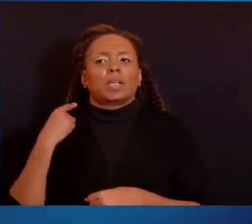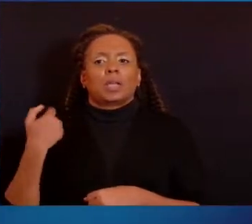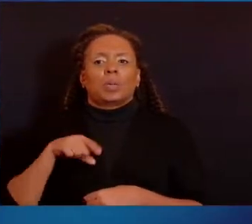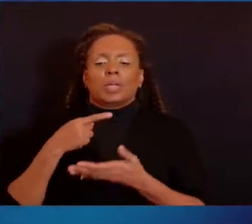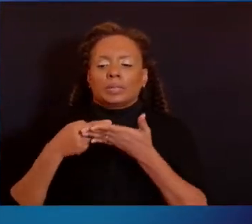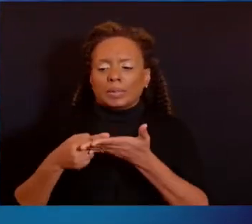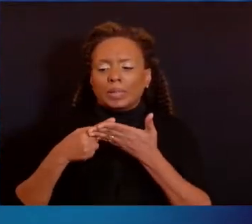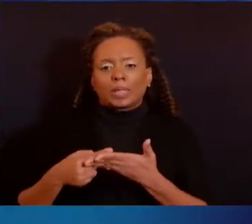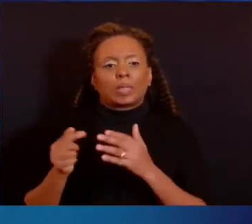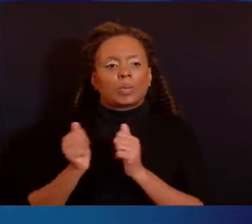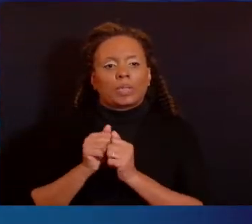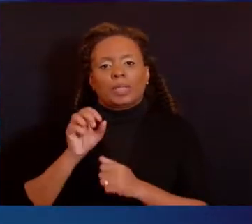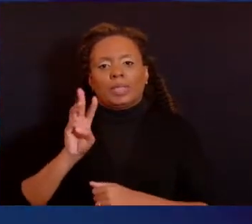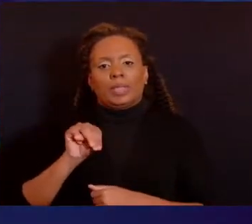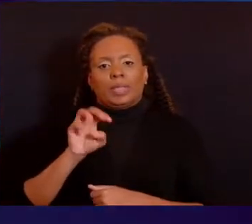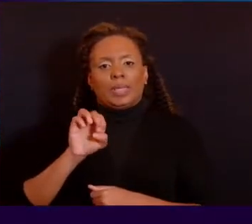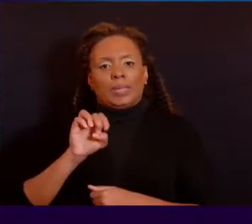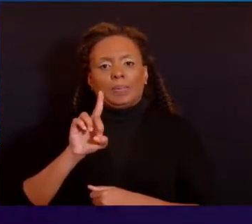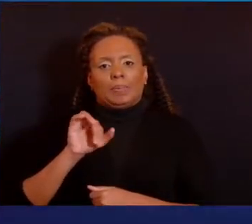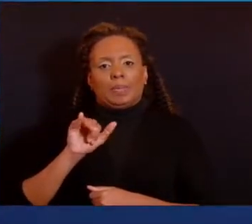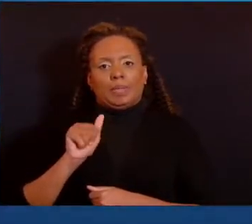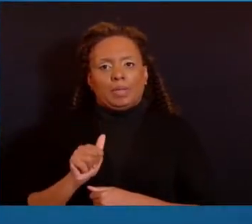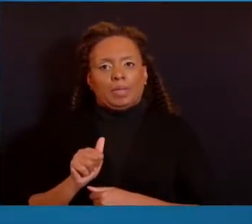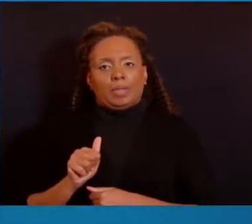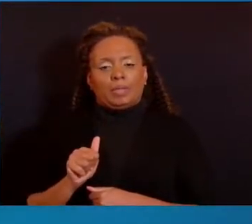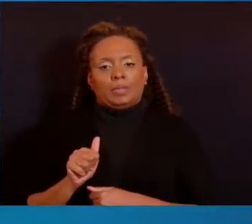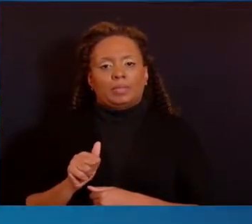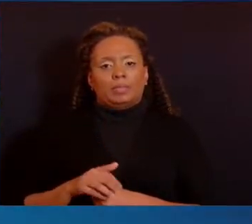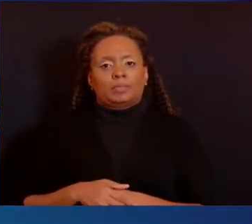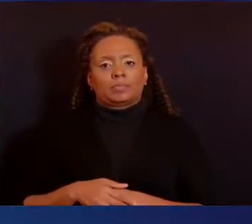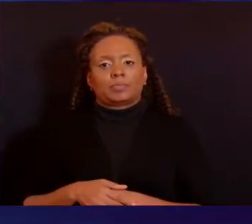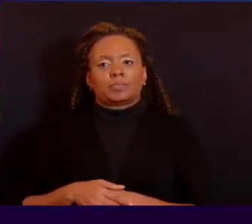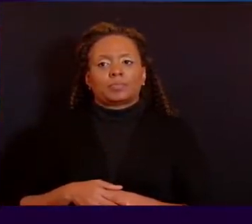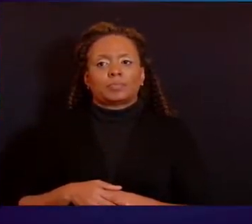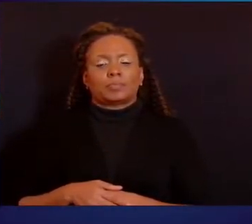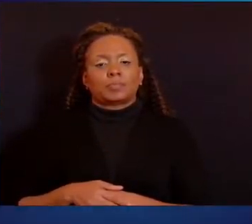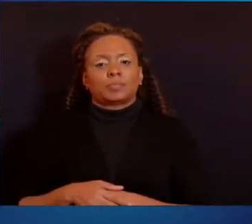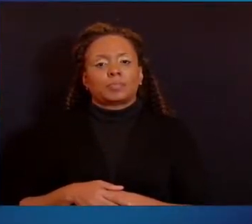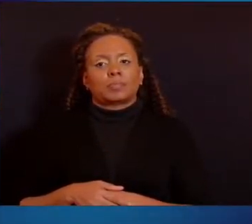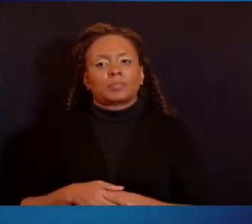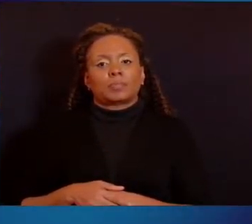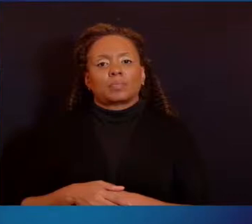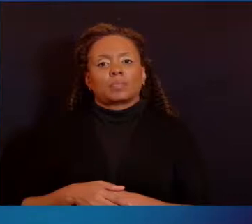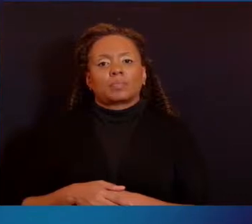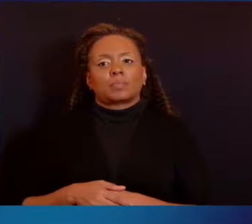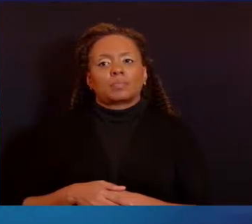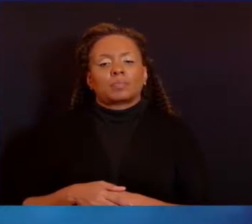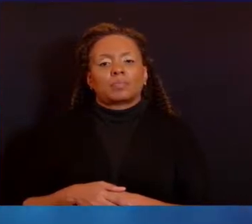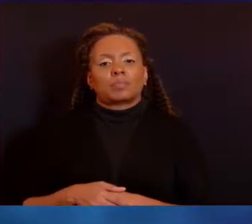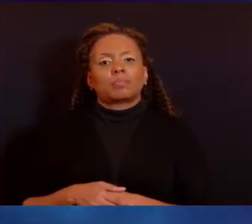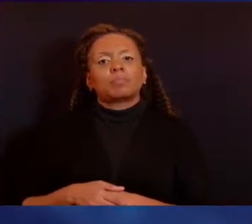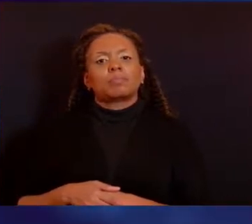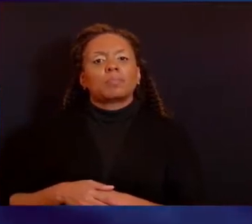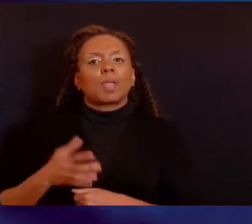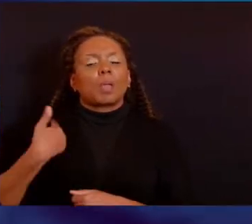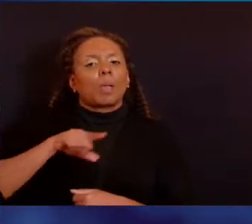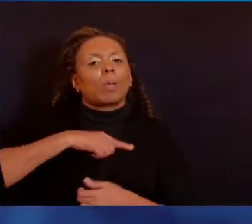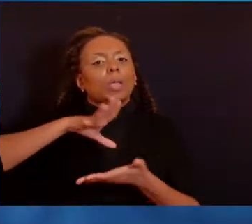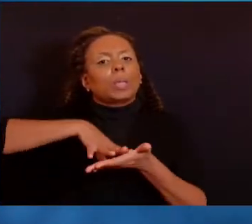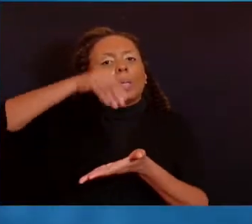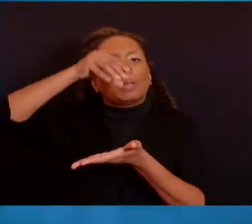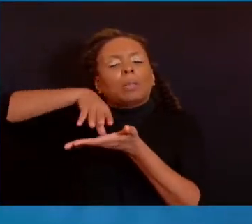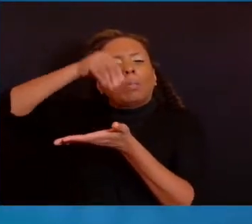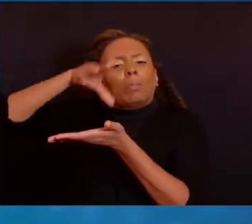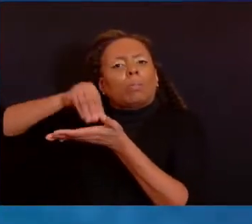with the media, we were introducing our impact-based forecasting that we started June the 1st. There are lessons that you will learn as we go along.